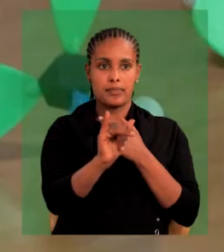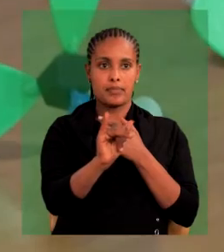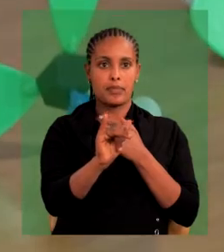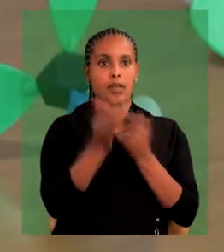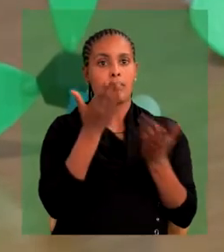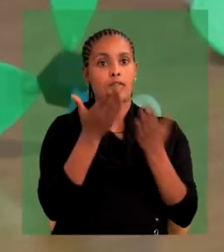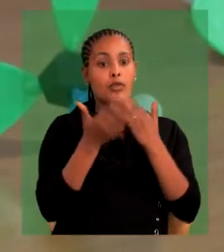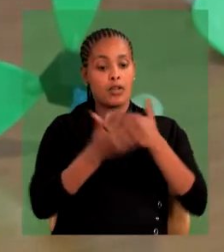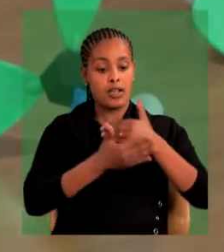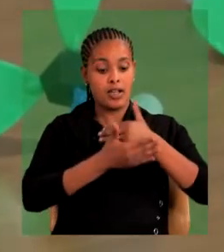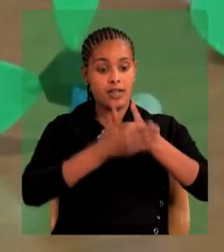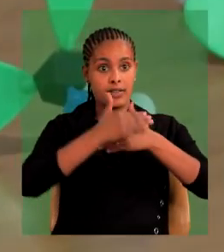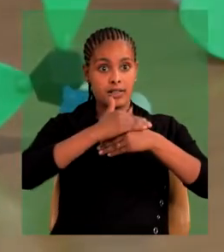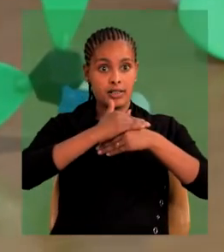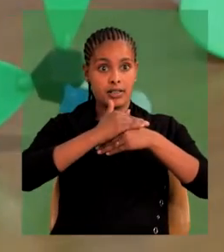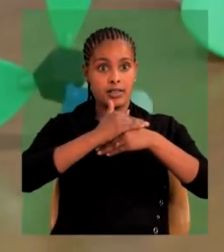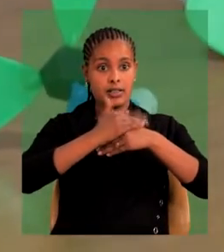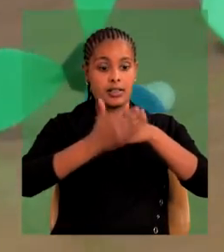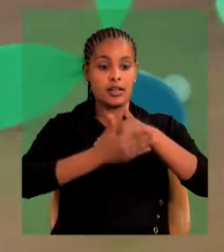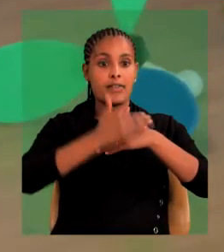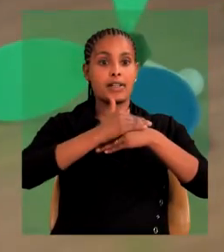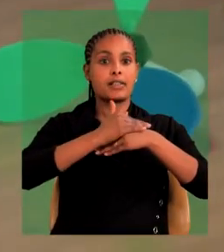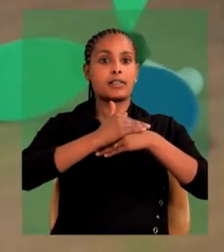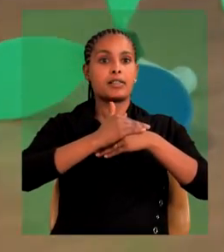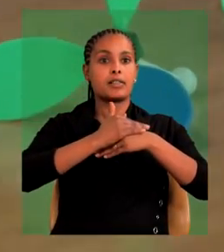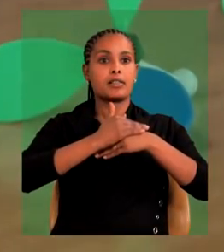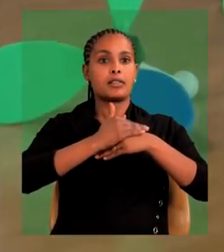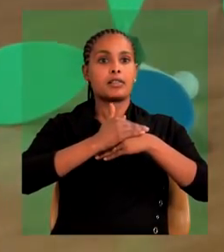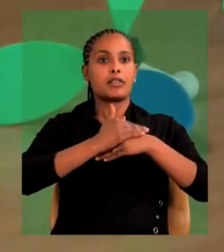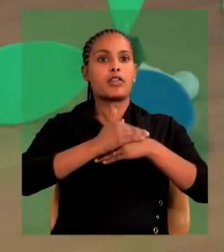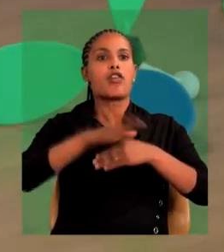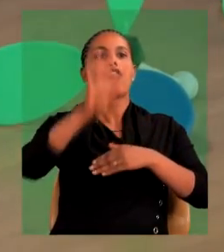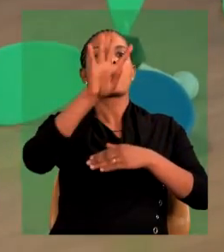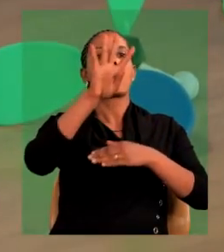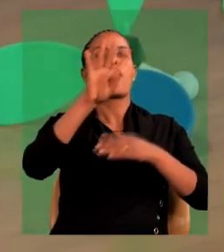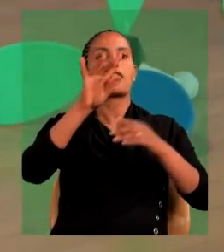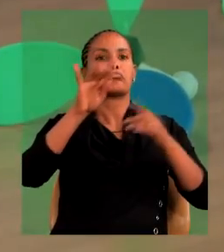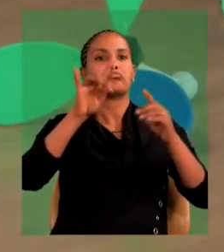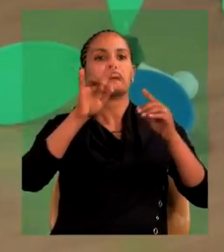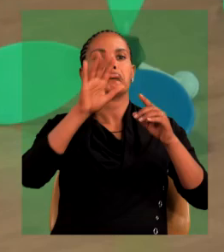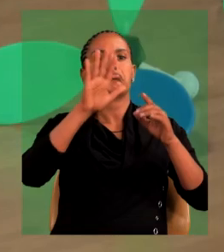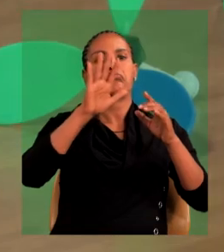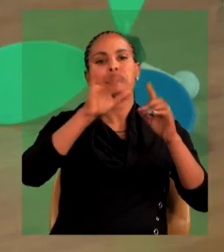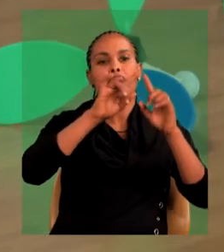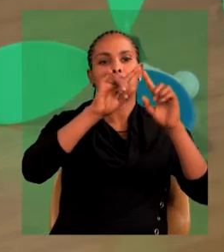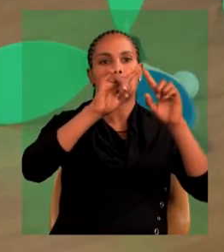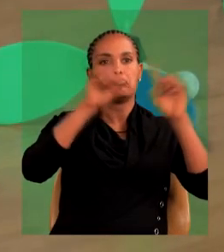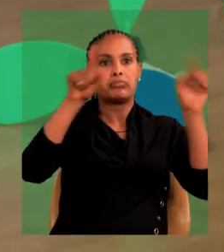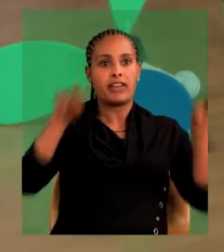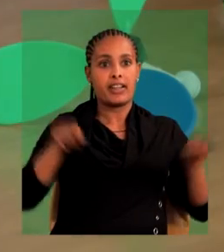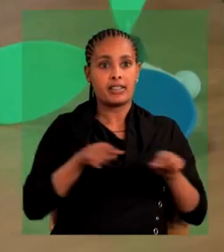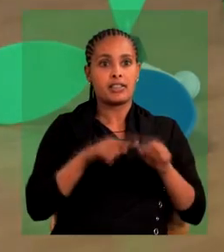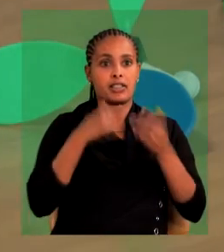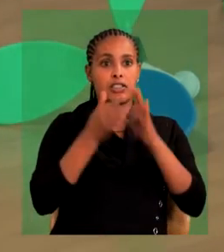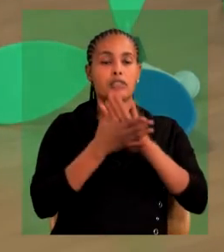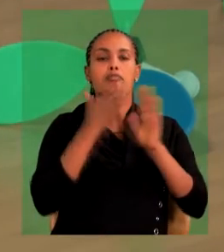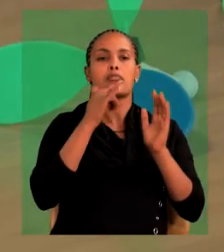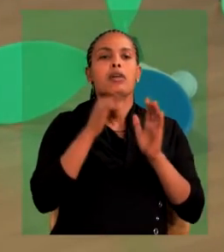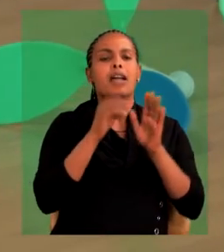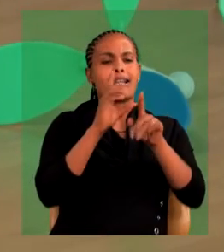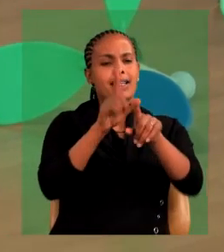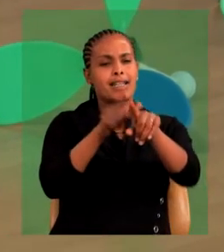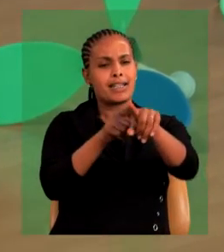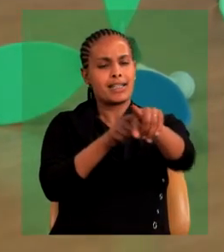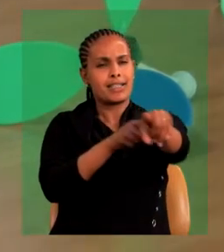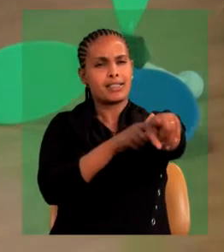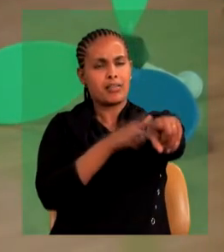If we cover this, if you have four faces, if you look at this molecule from a